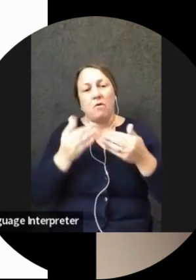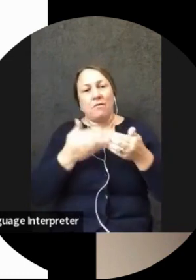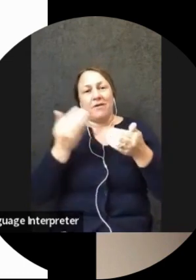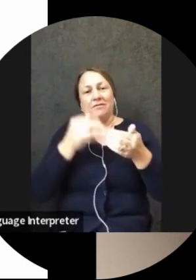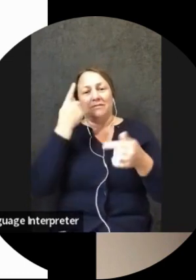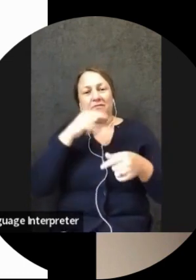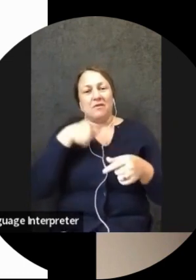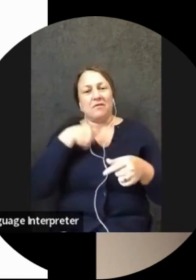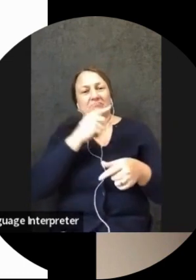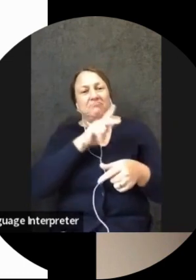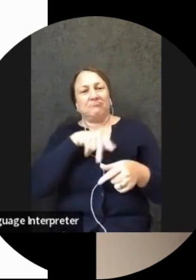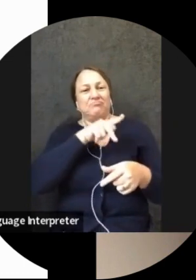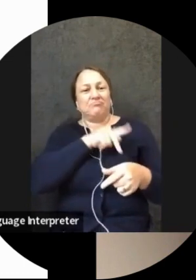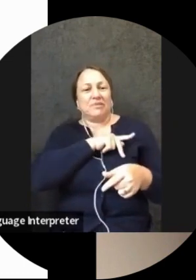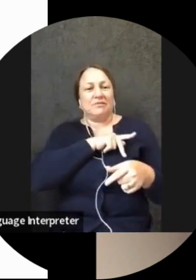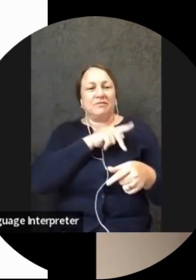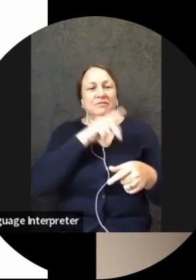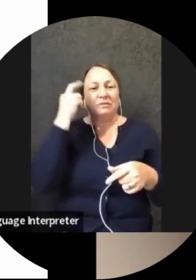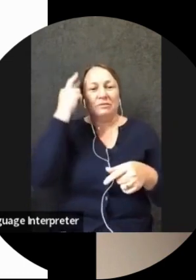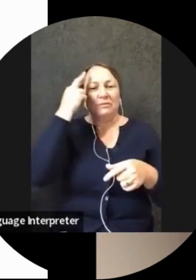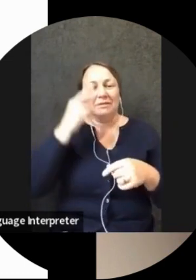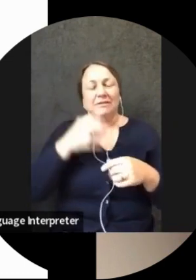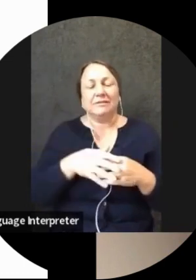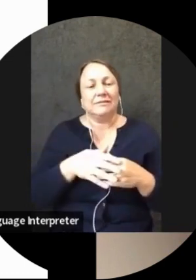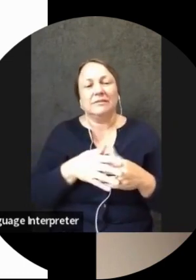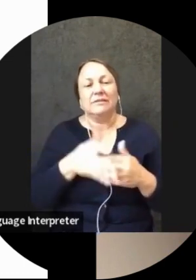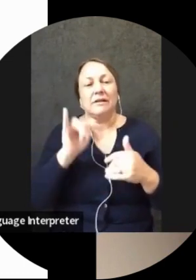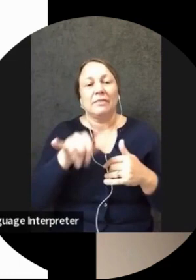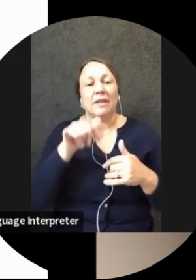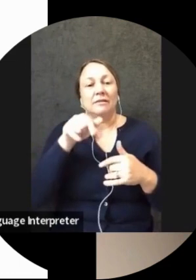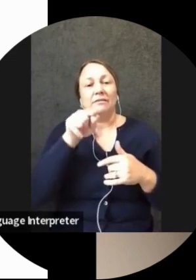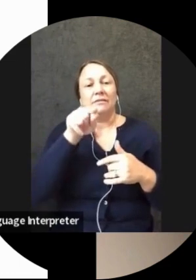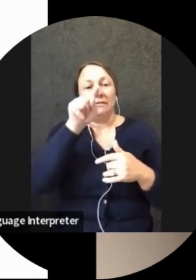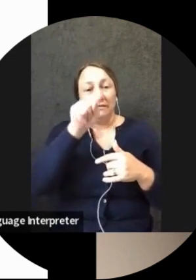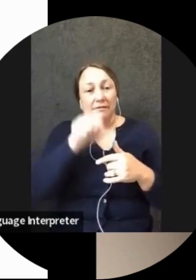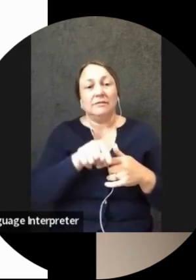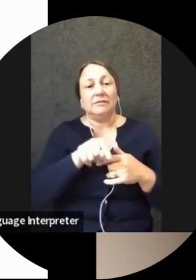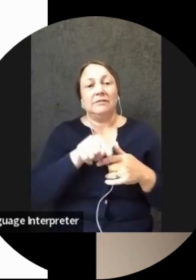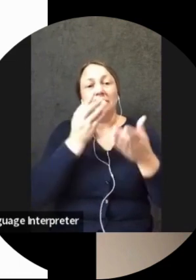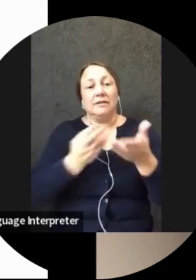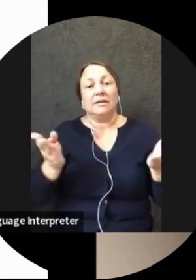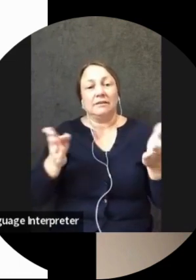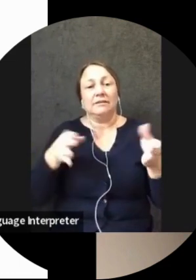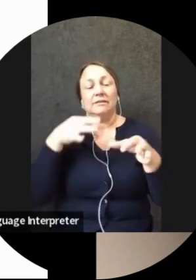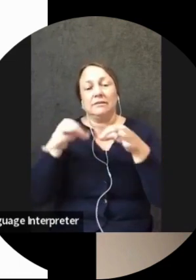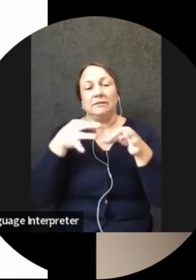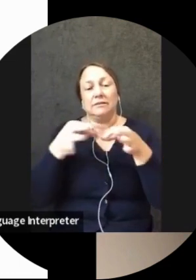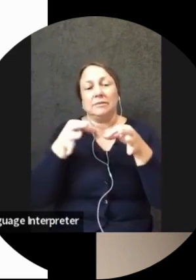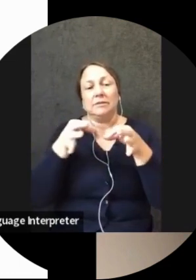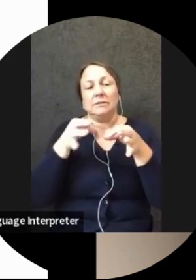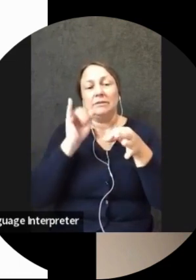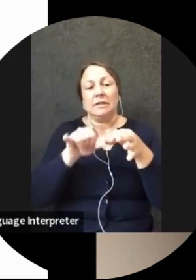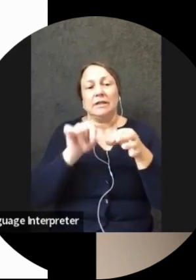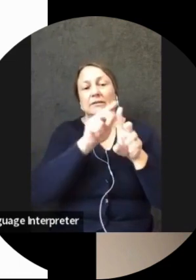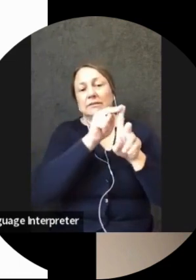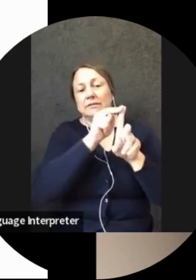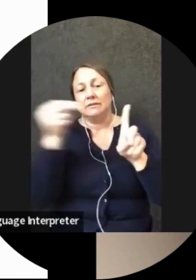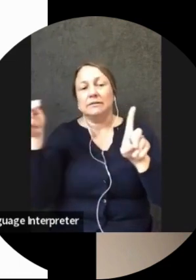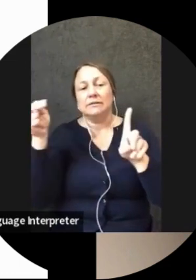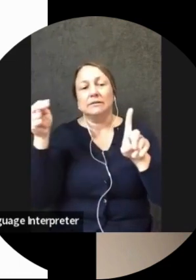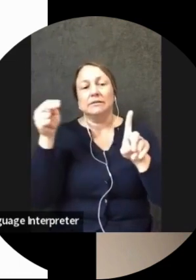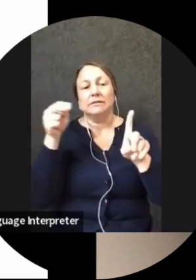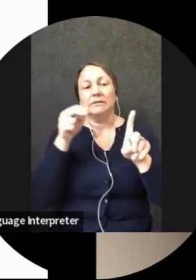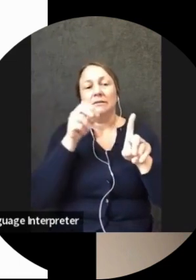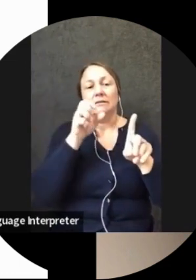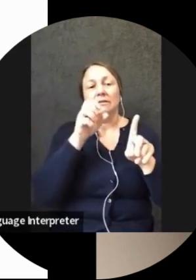personnel. And right below what I just read, you can see the citation to the state law